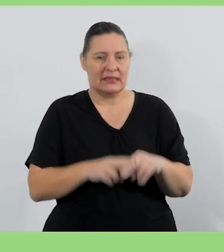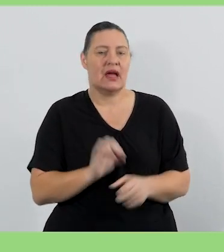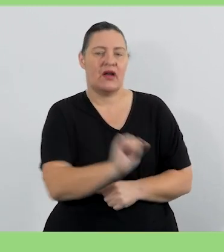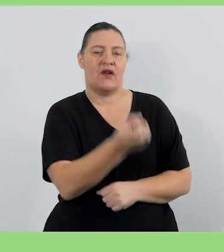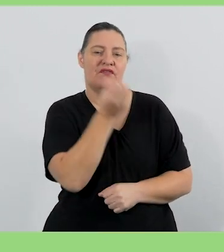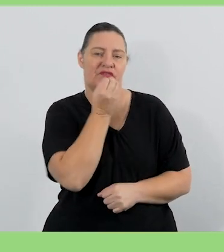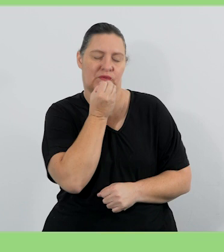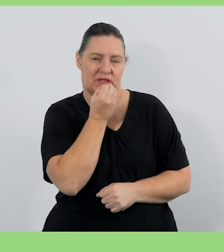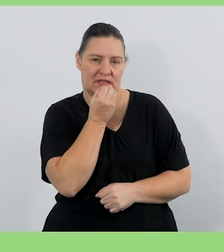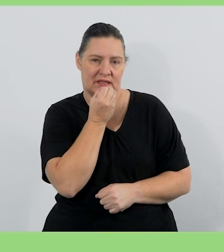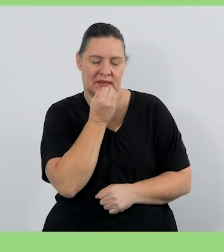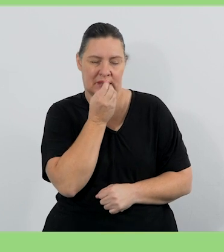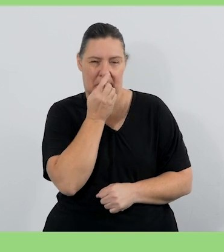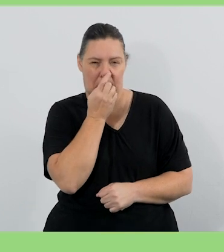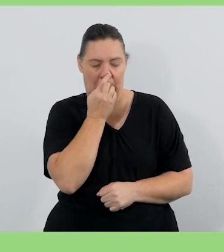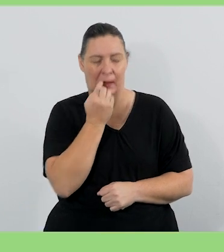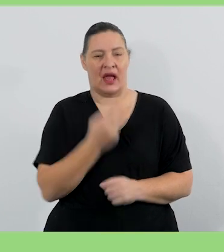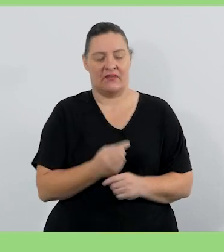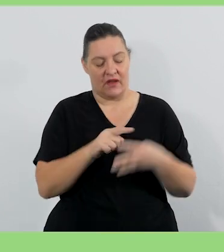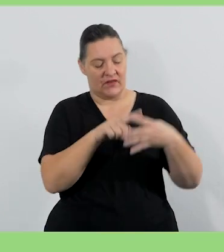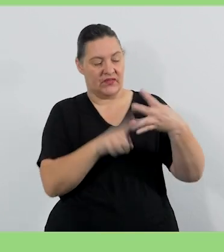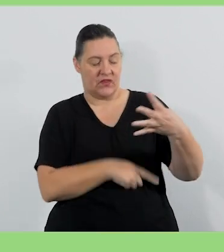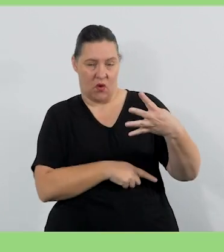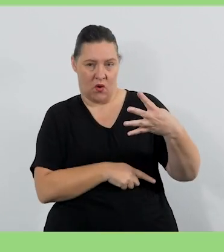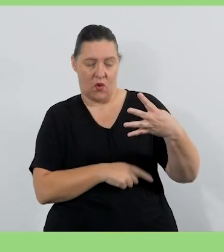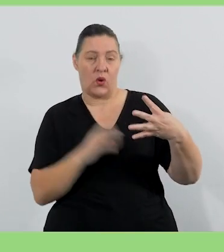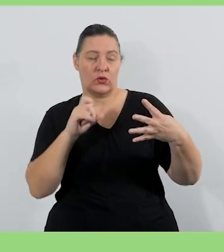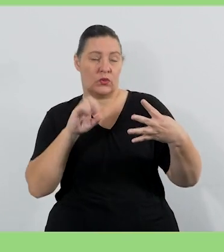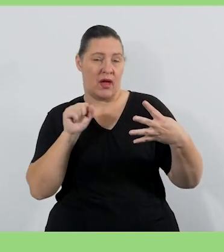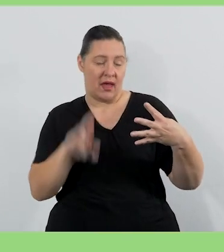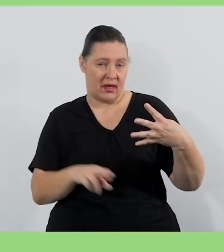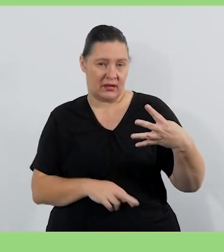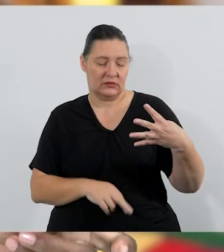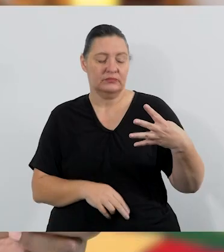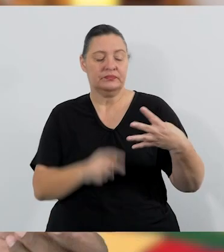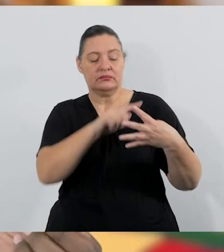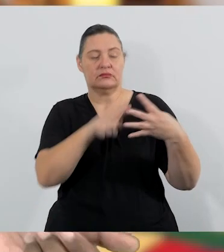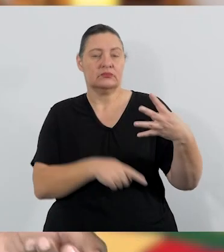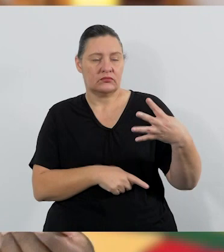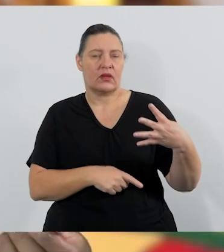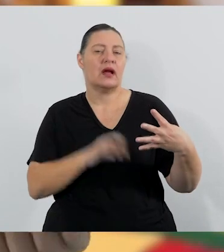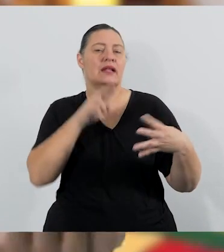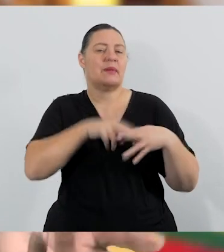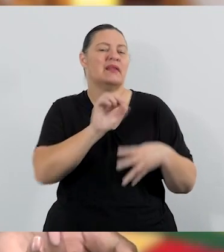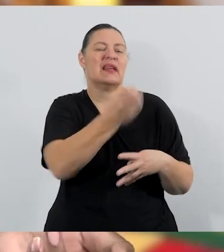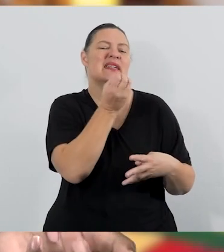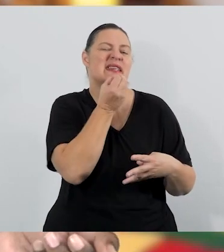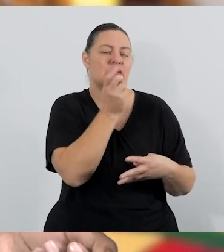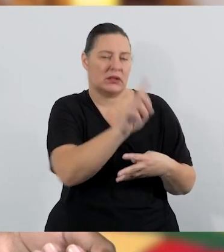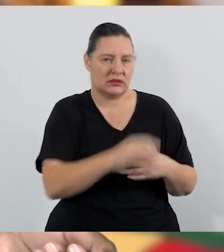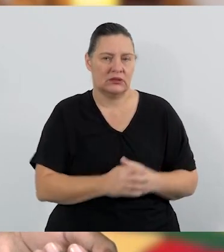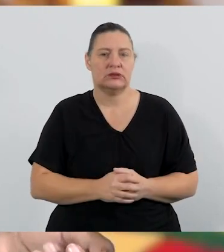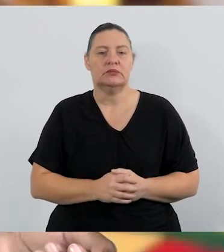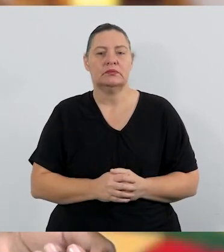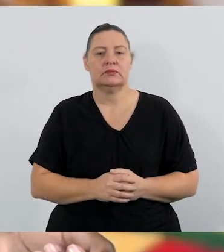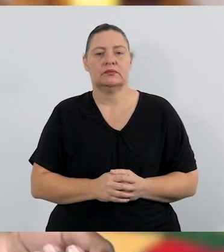they eat. Like I mentioned earlier, we have 4 different types of consumers, and they are all classified according to what they eat.